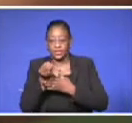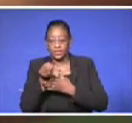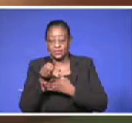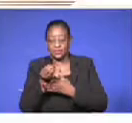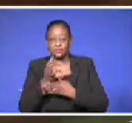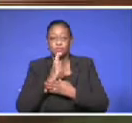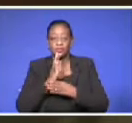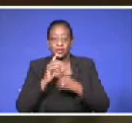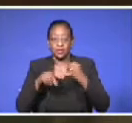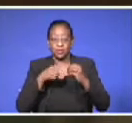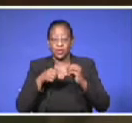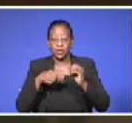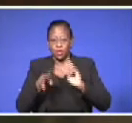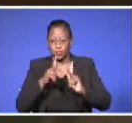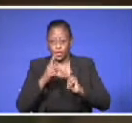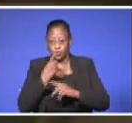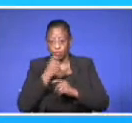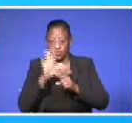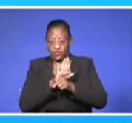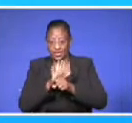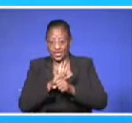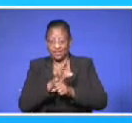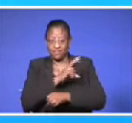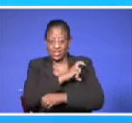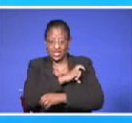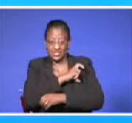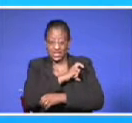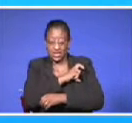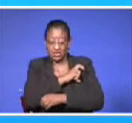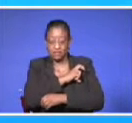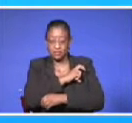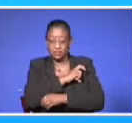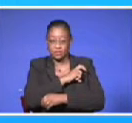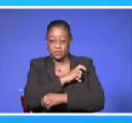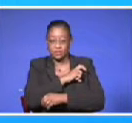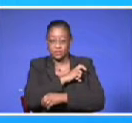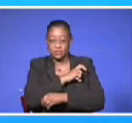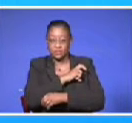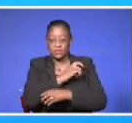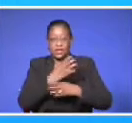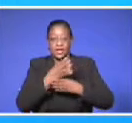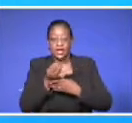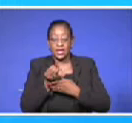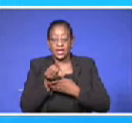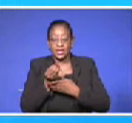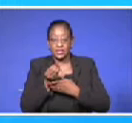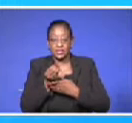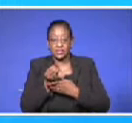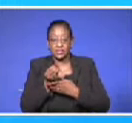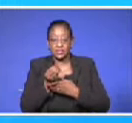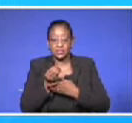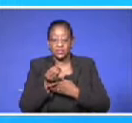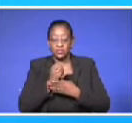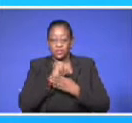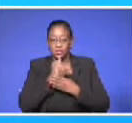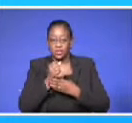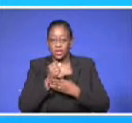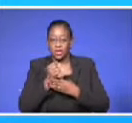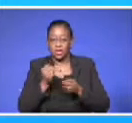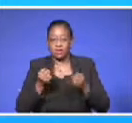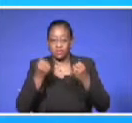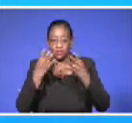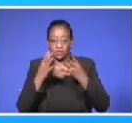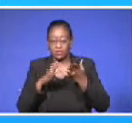effective in people who are fully vaccinated, including with AstraZeneca, to reduce hospitalizations and deaths from this variant. But